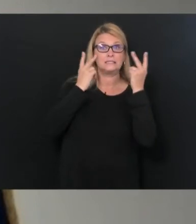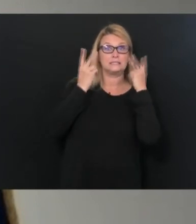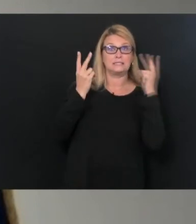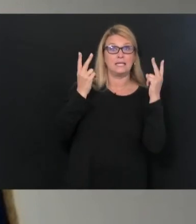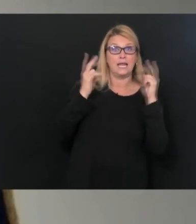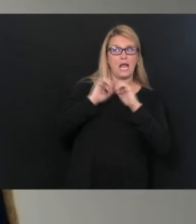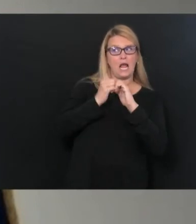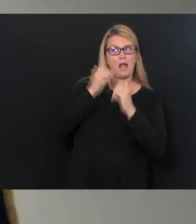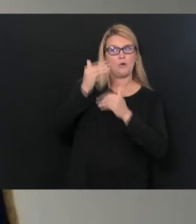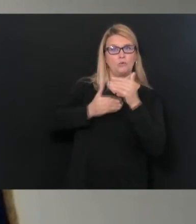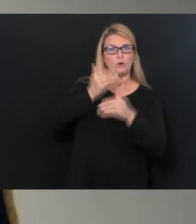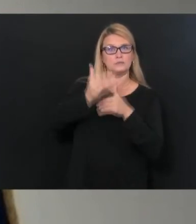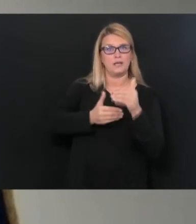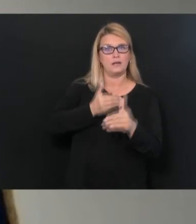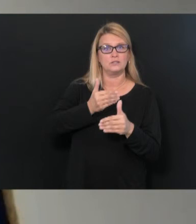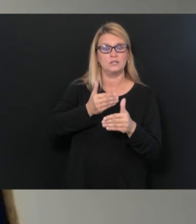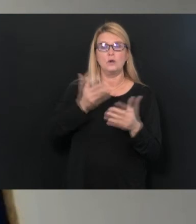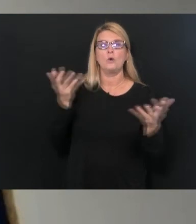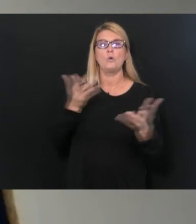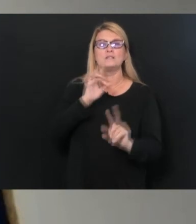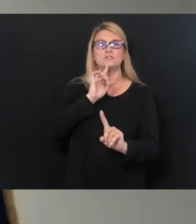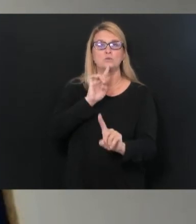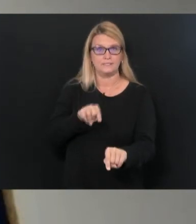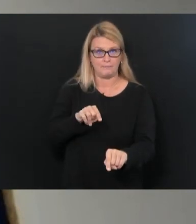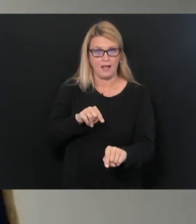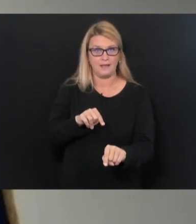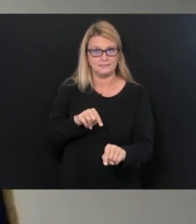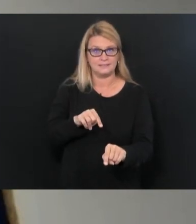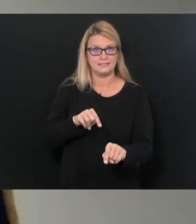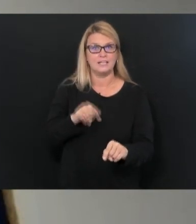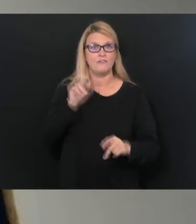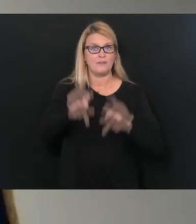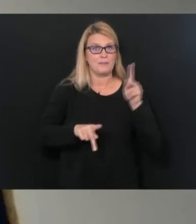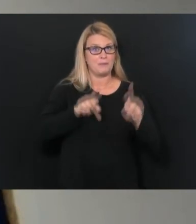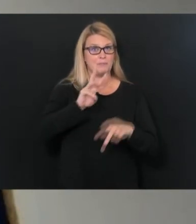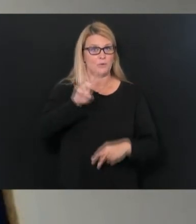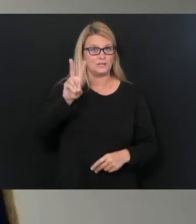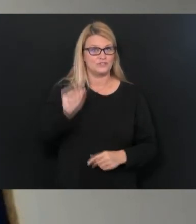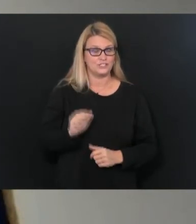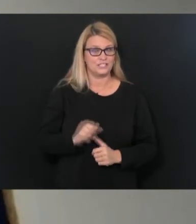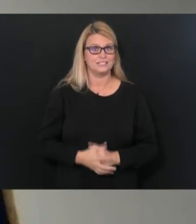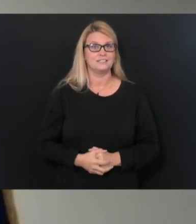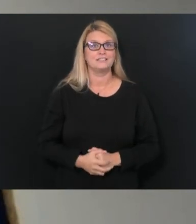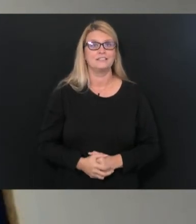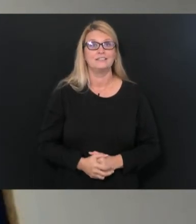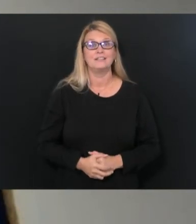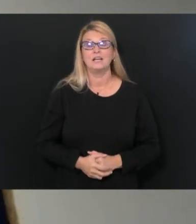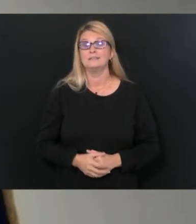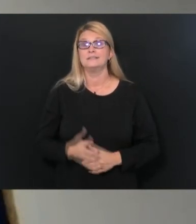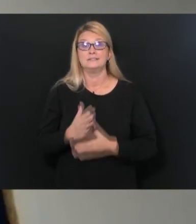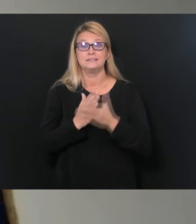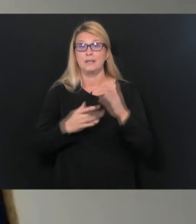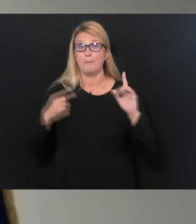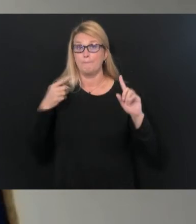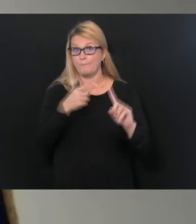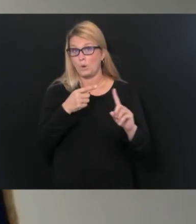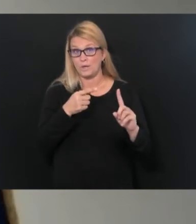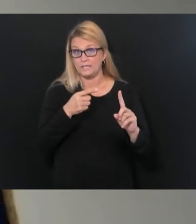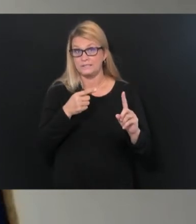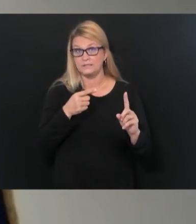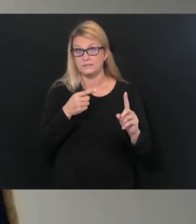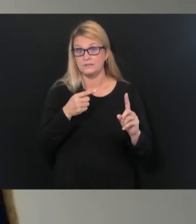or so, see what the response is from citizens of West Virginia. At some point, we may end up having